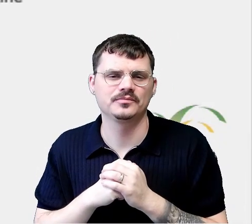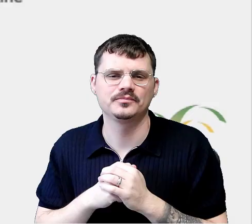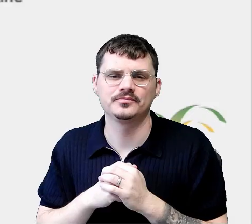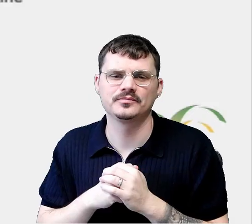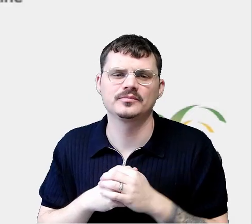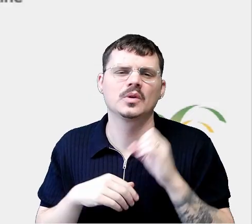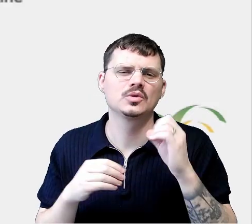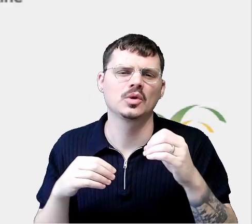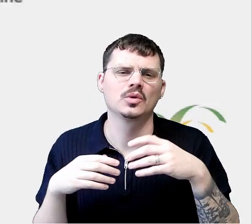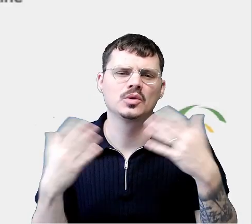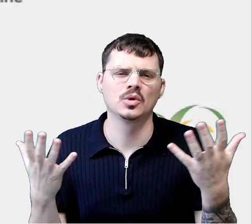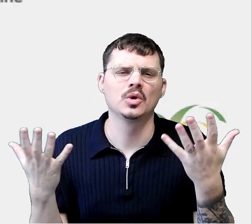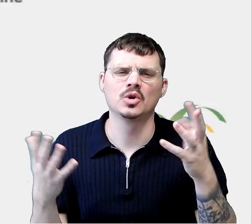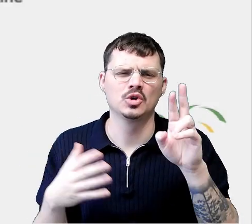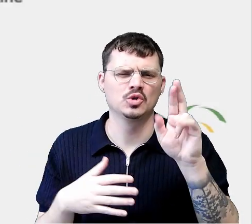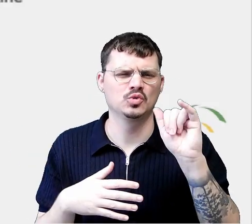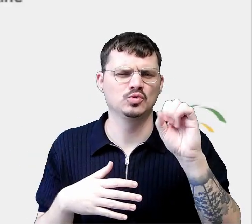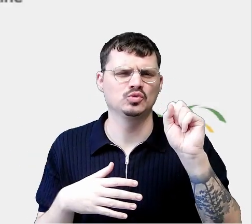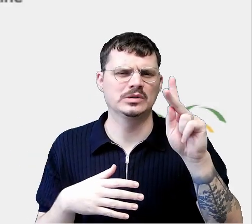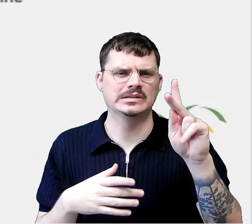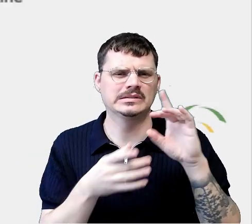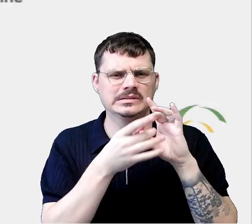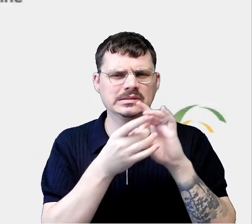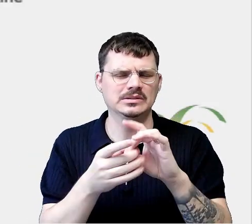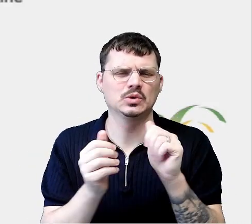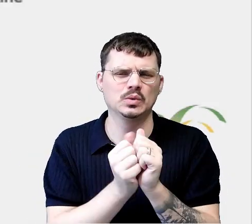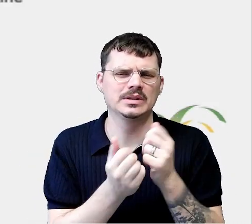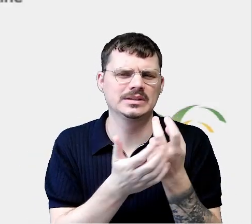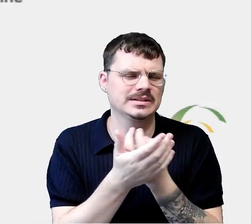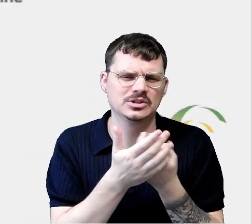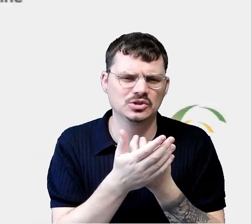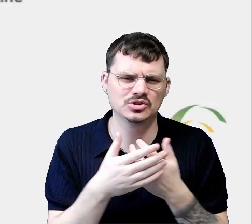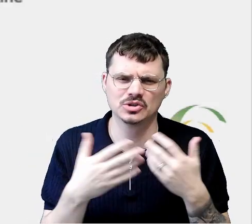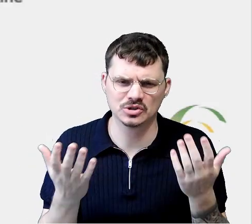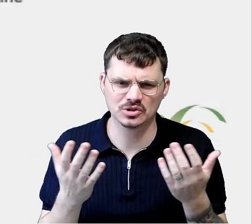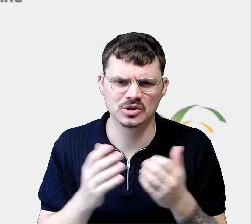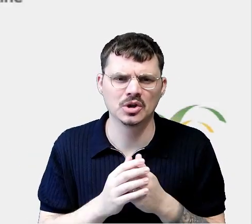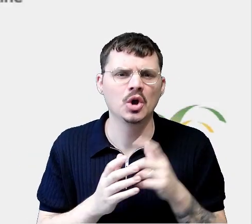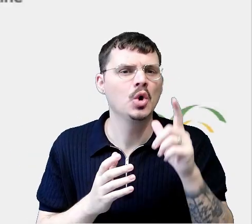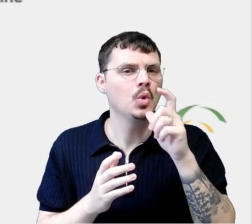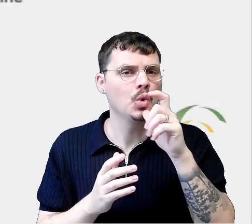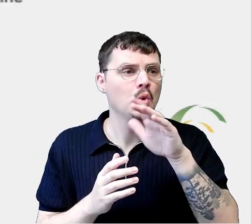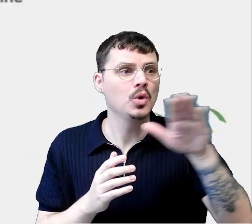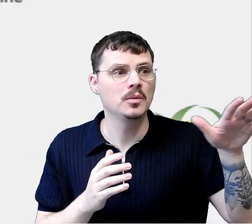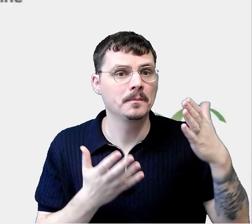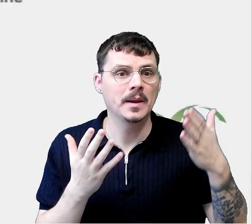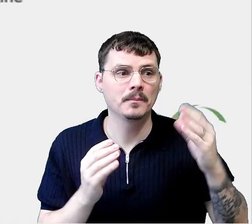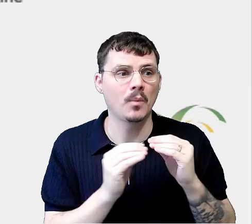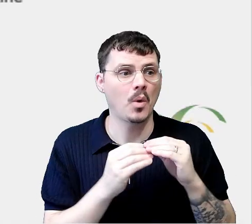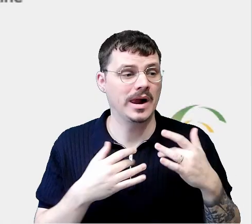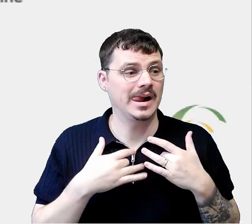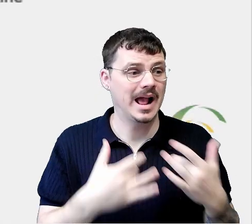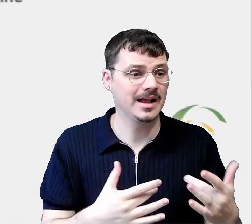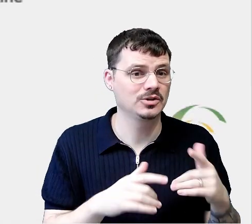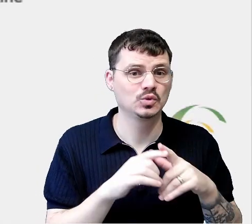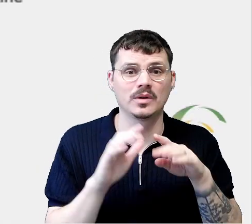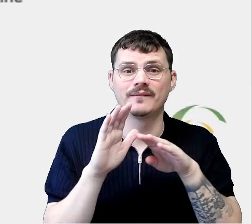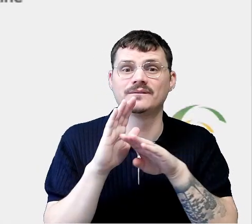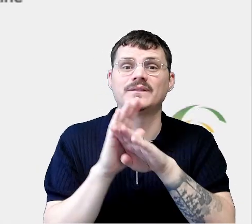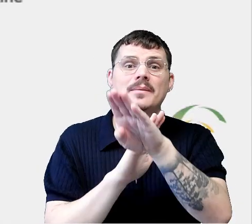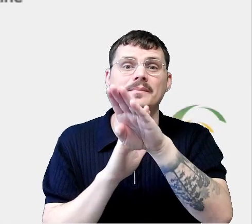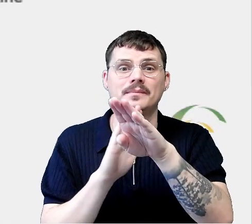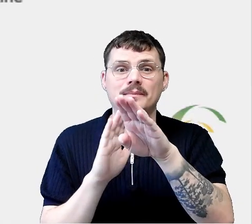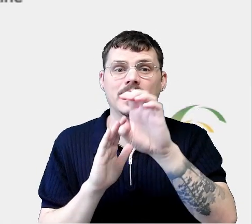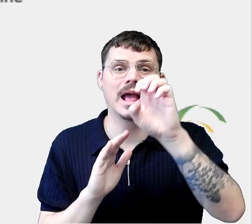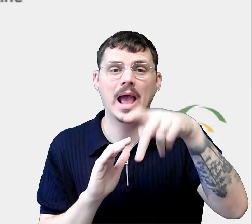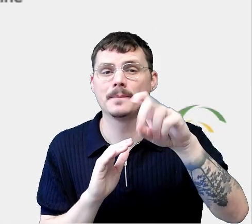are some risk factors for seizures? Who is more likely to develop some form